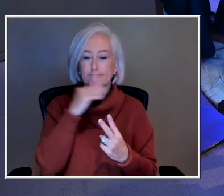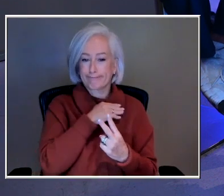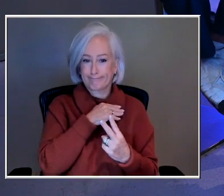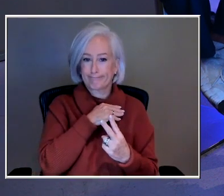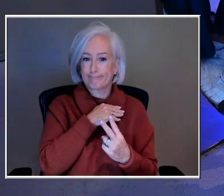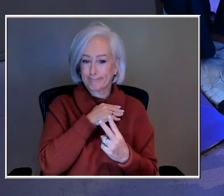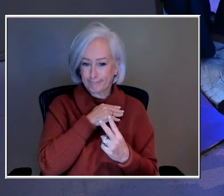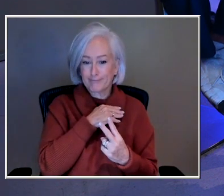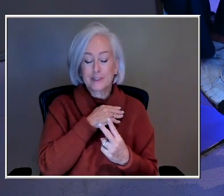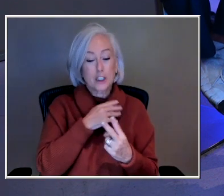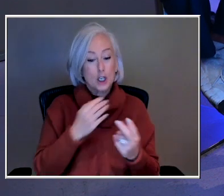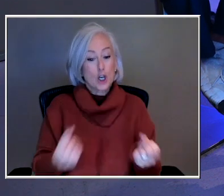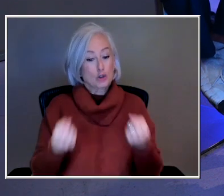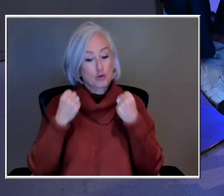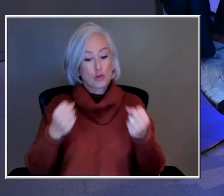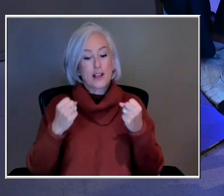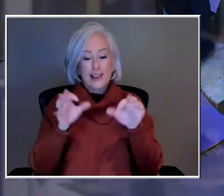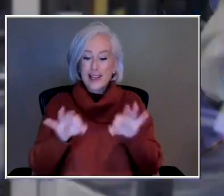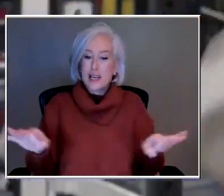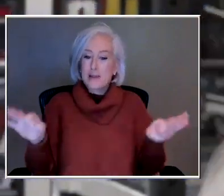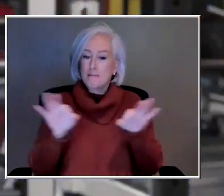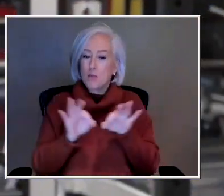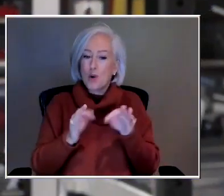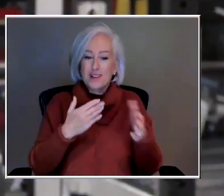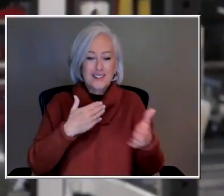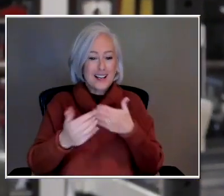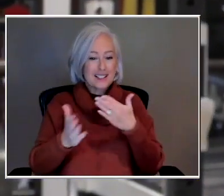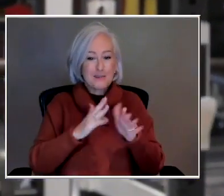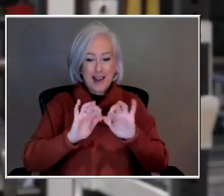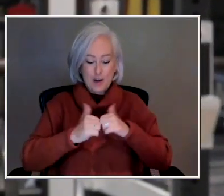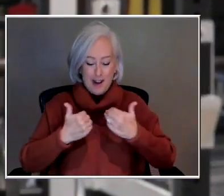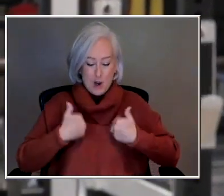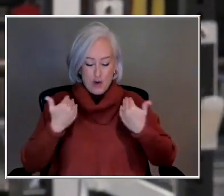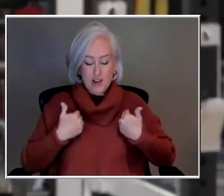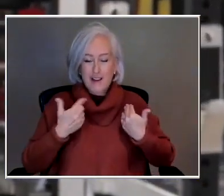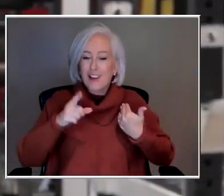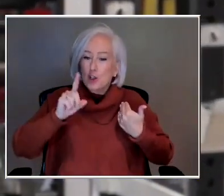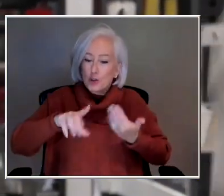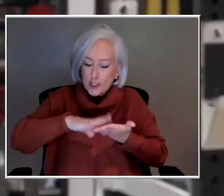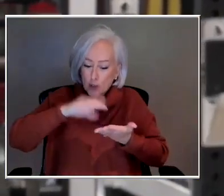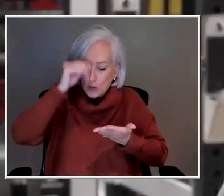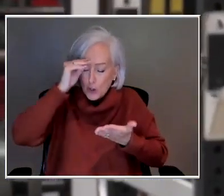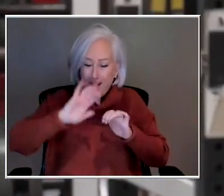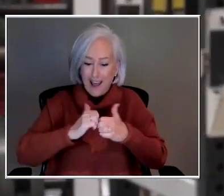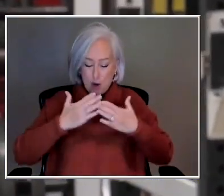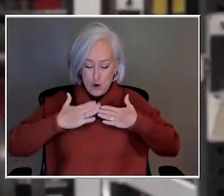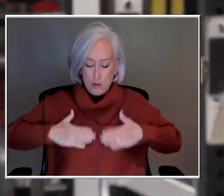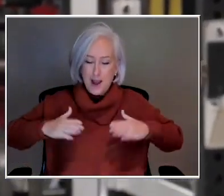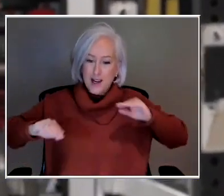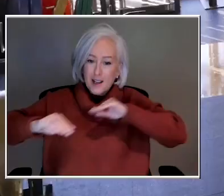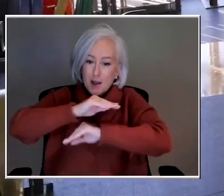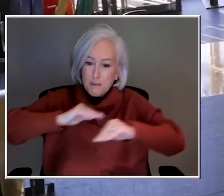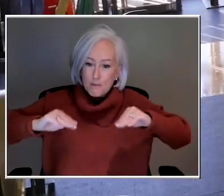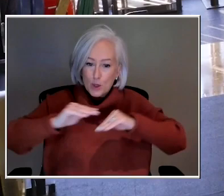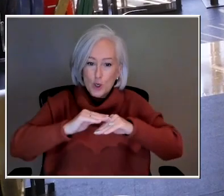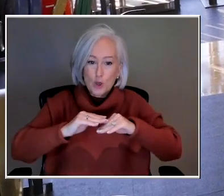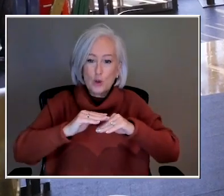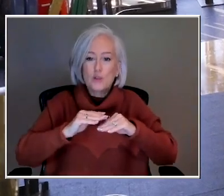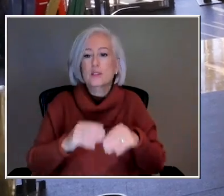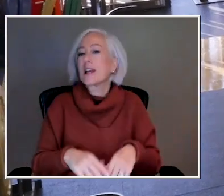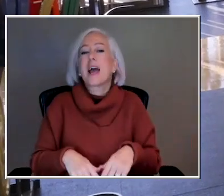even from the youngest age, because you need to learn your body, your coordination, and where your body is in space, and good biomechanics, and weight training can cater towards